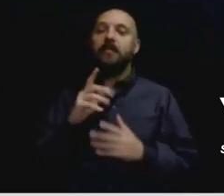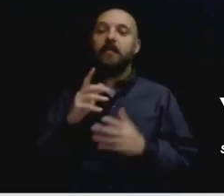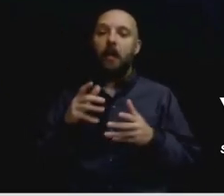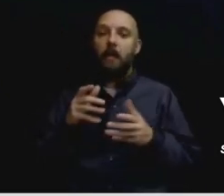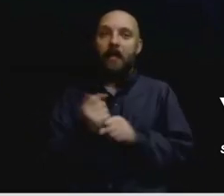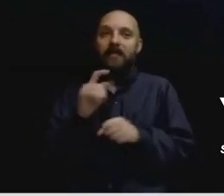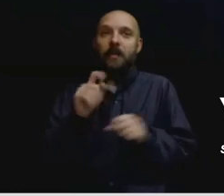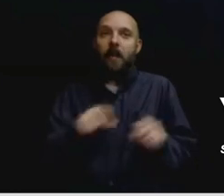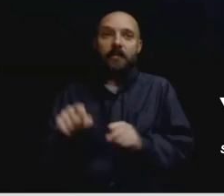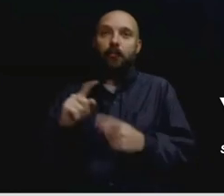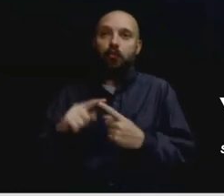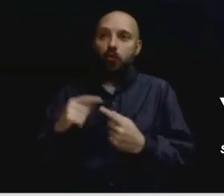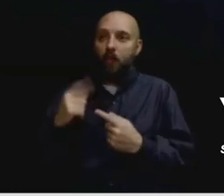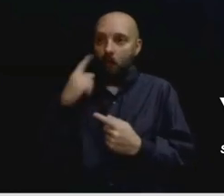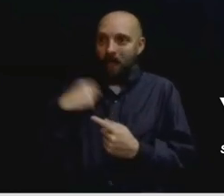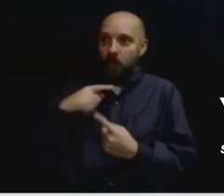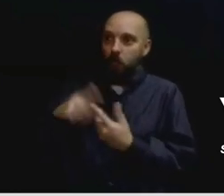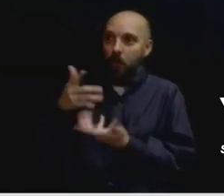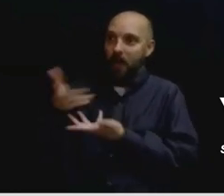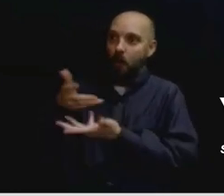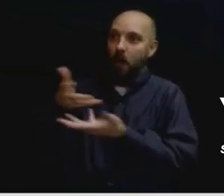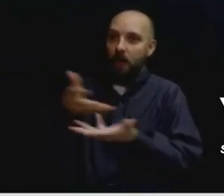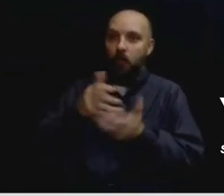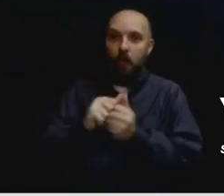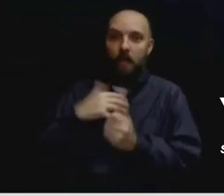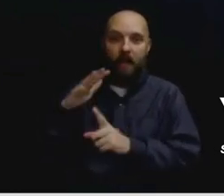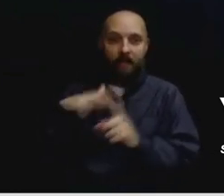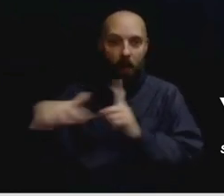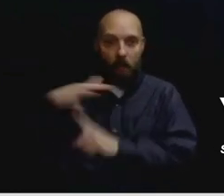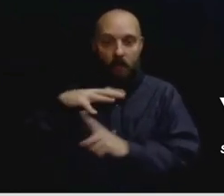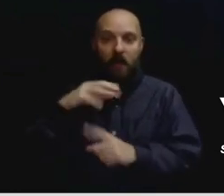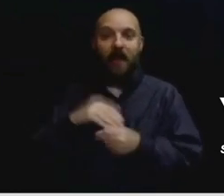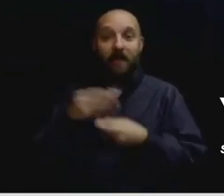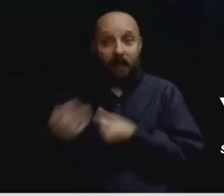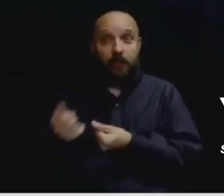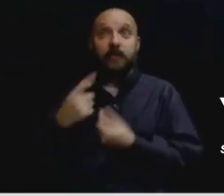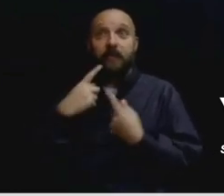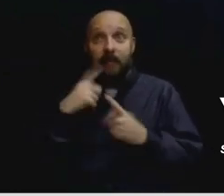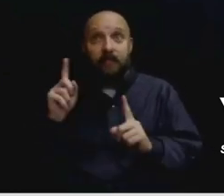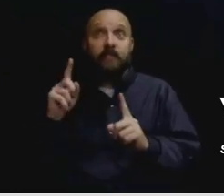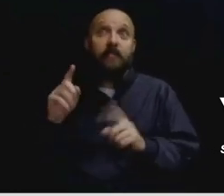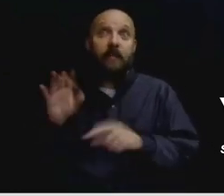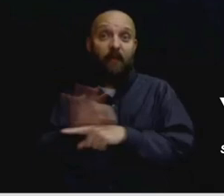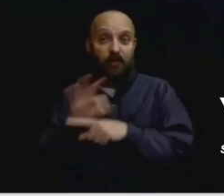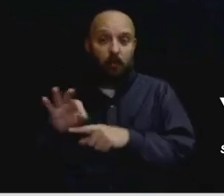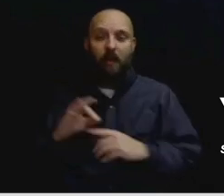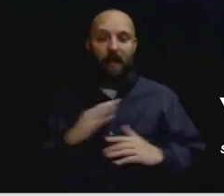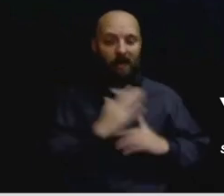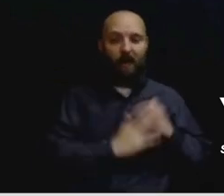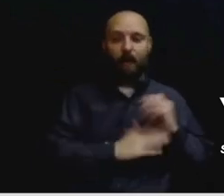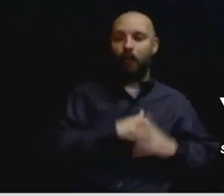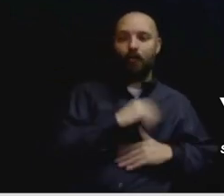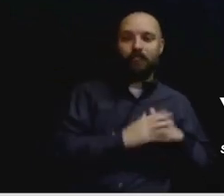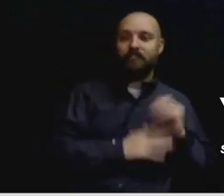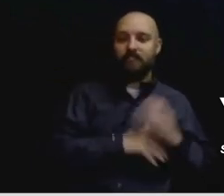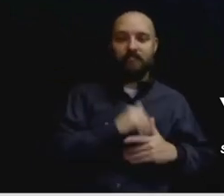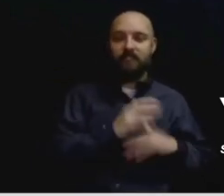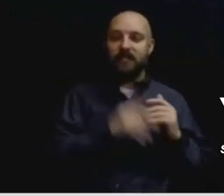within my environment in an efficient, effective, and functional manner. Comfort is not essential to